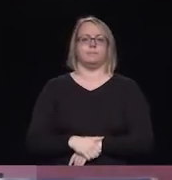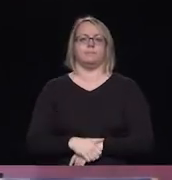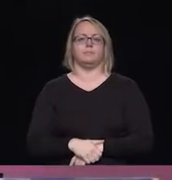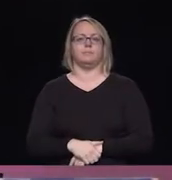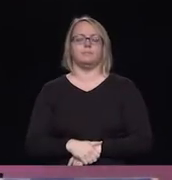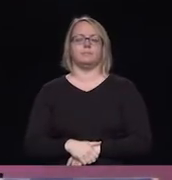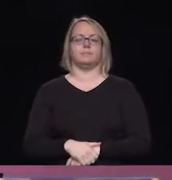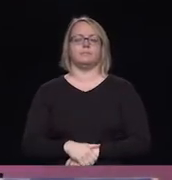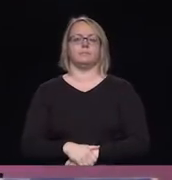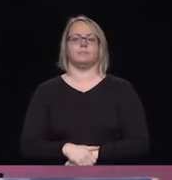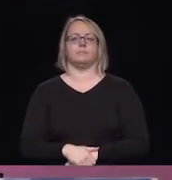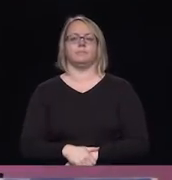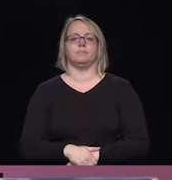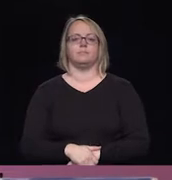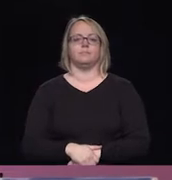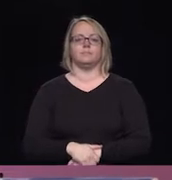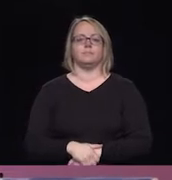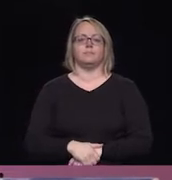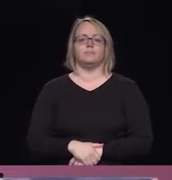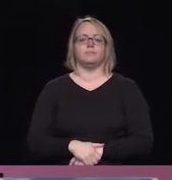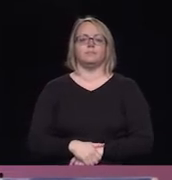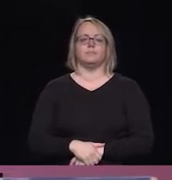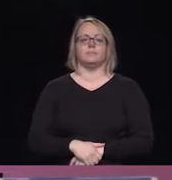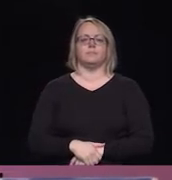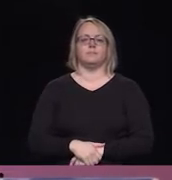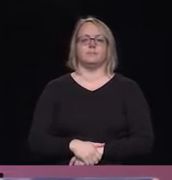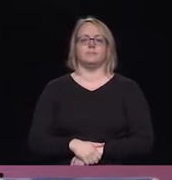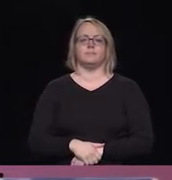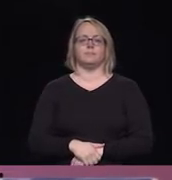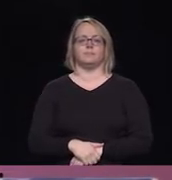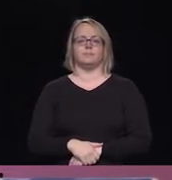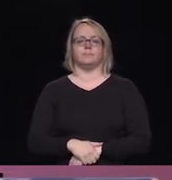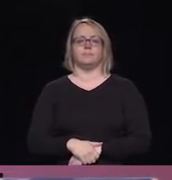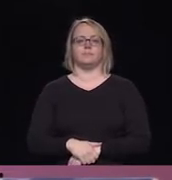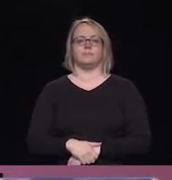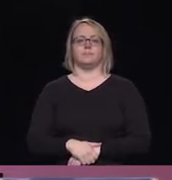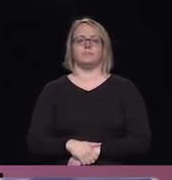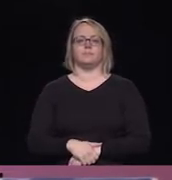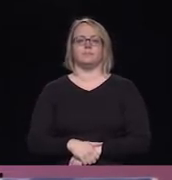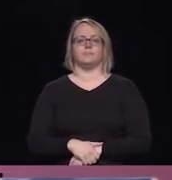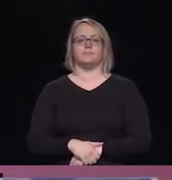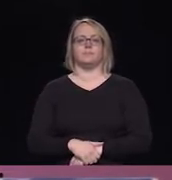that's some good exercise. The more you do it the better it blends.